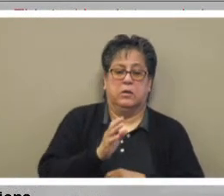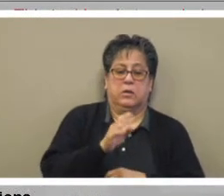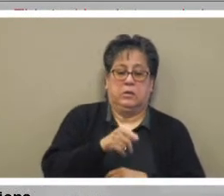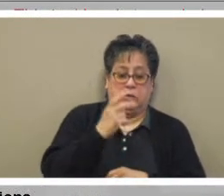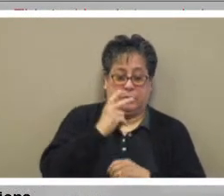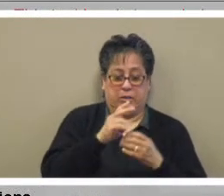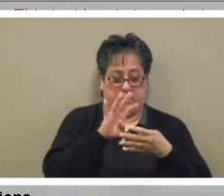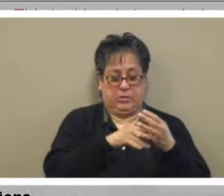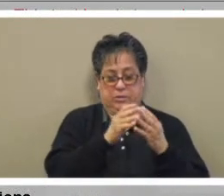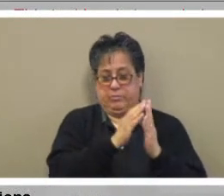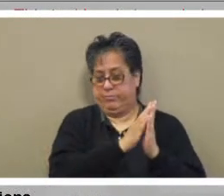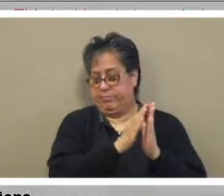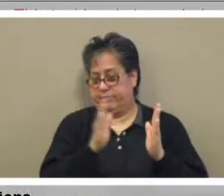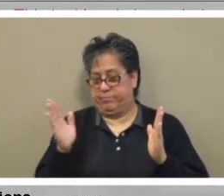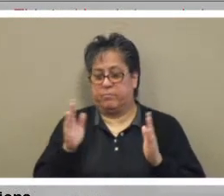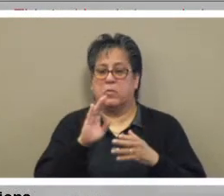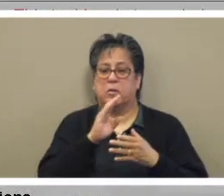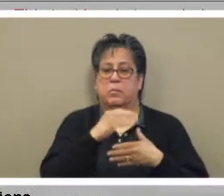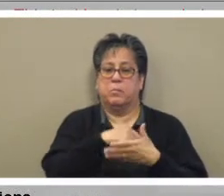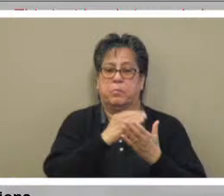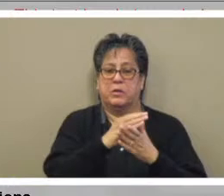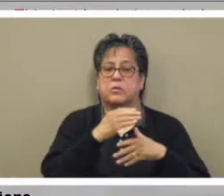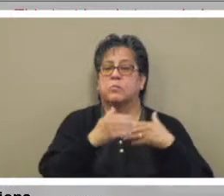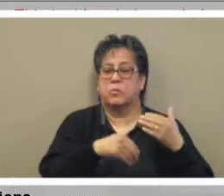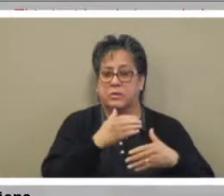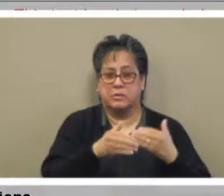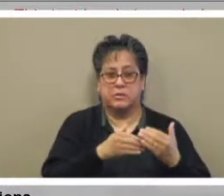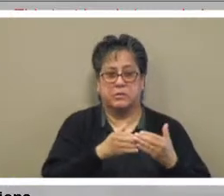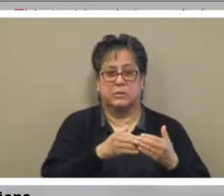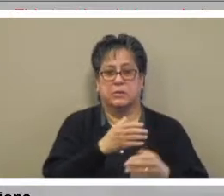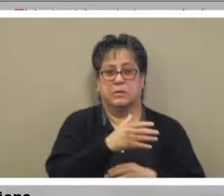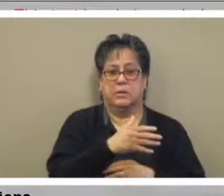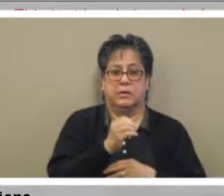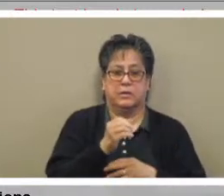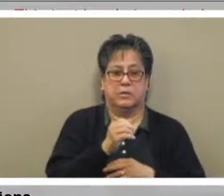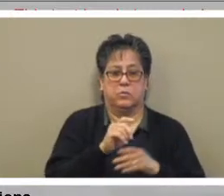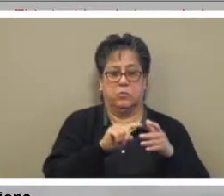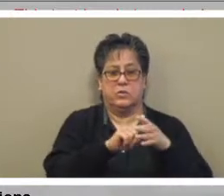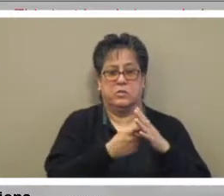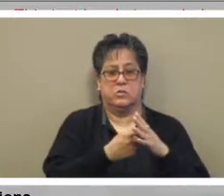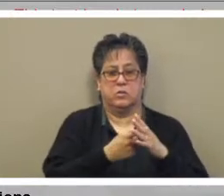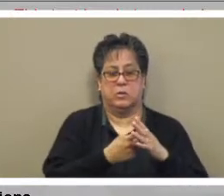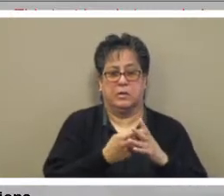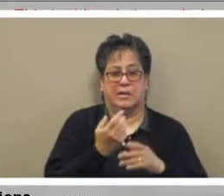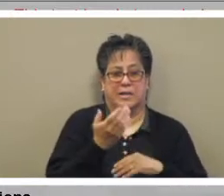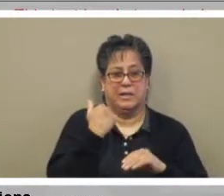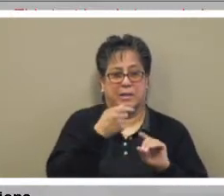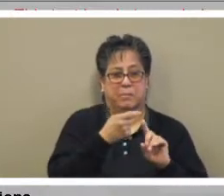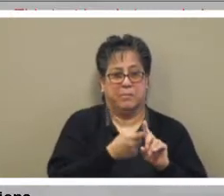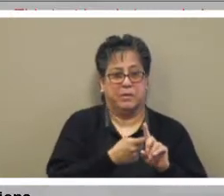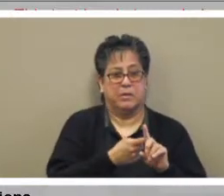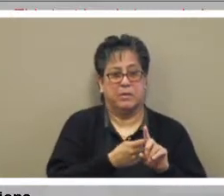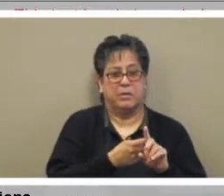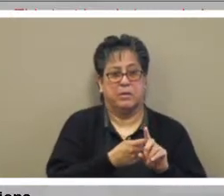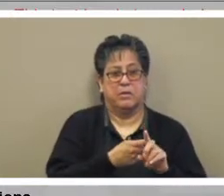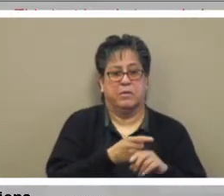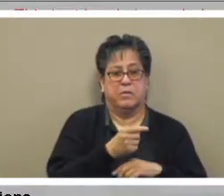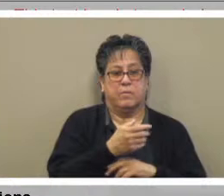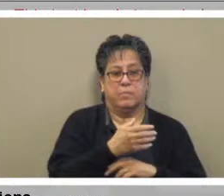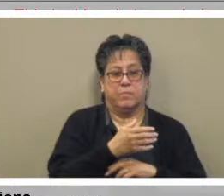you can see the budget process timeline. So we started last month with the first quarter